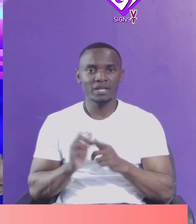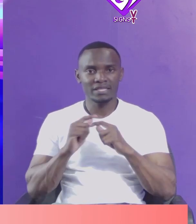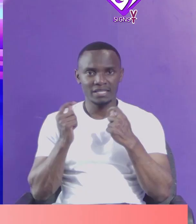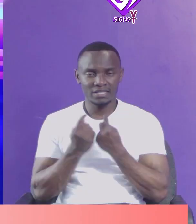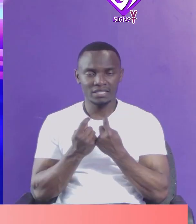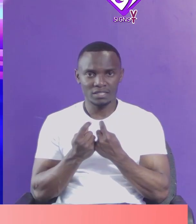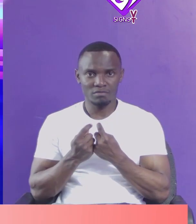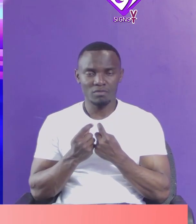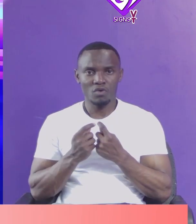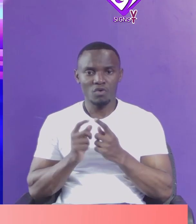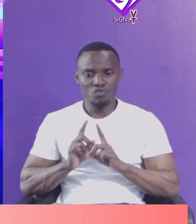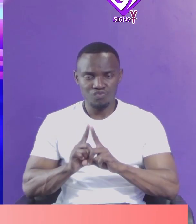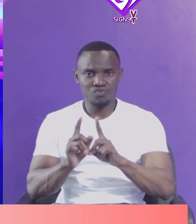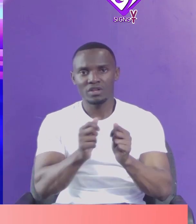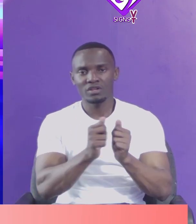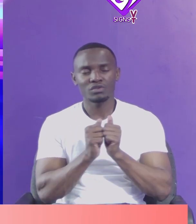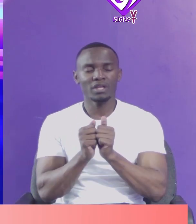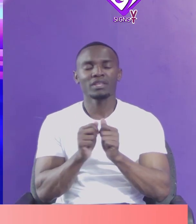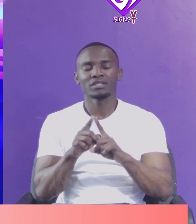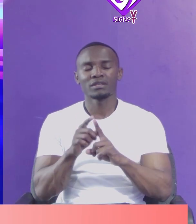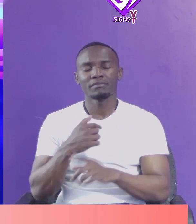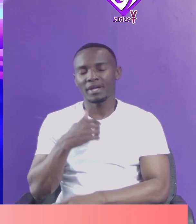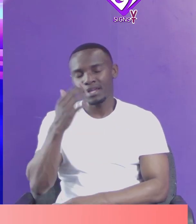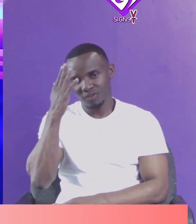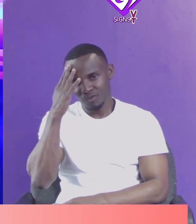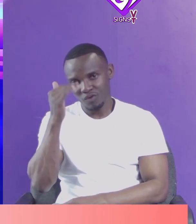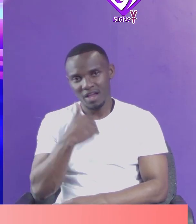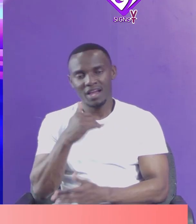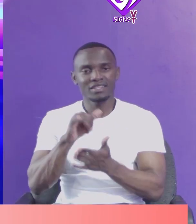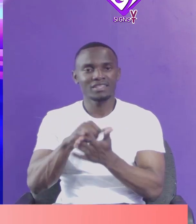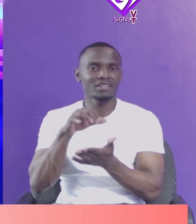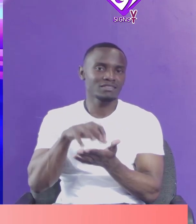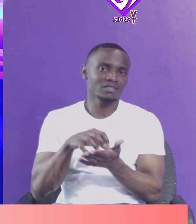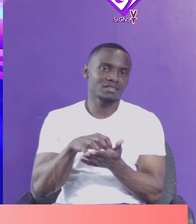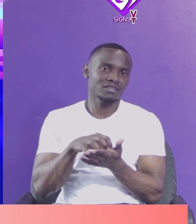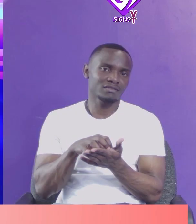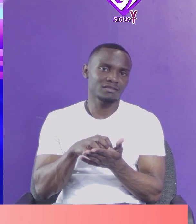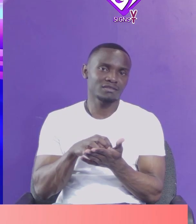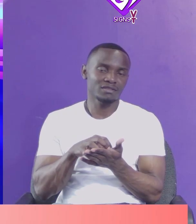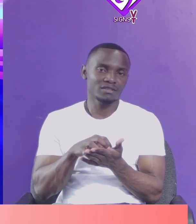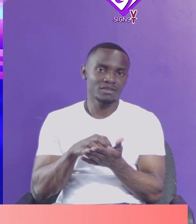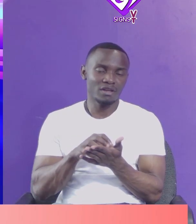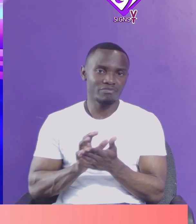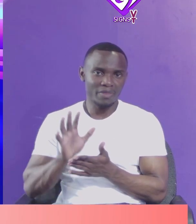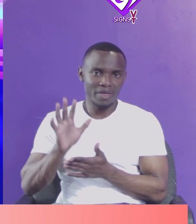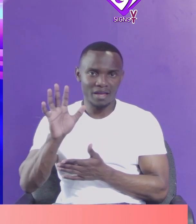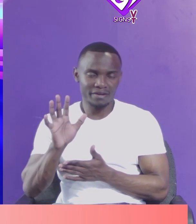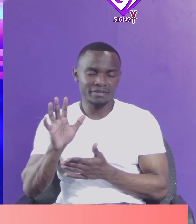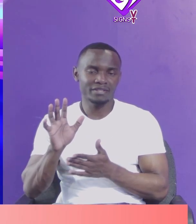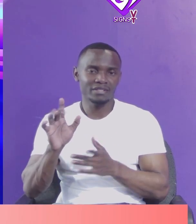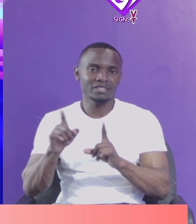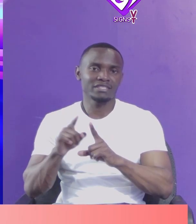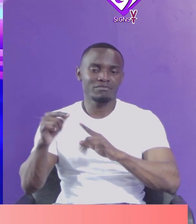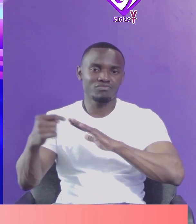Yeah. So I know he had that incident with actually costed them a penalty. So that one was really